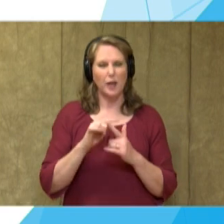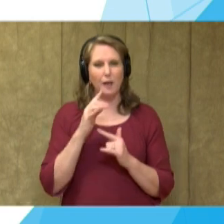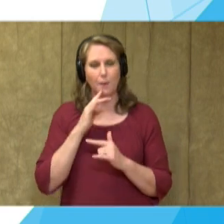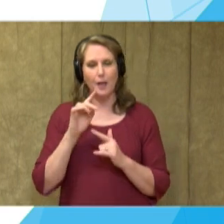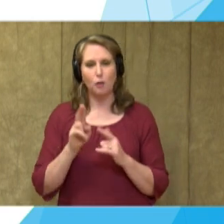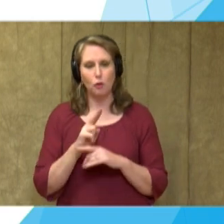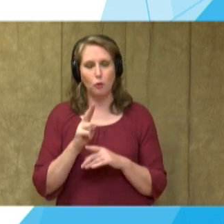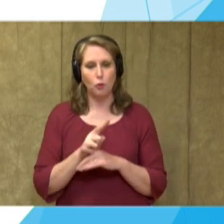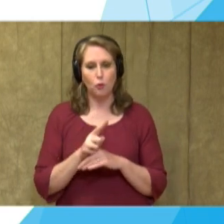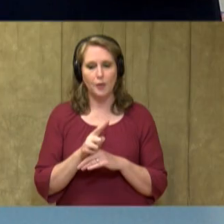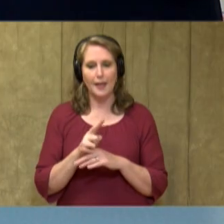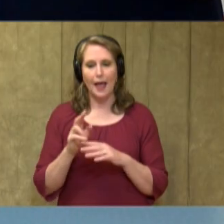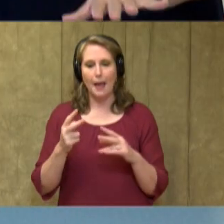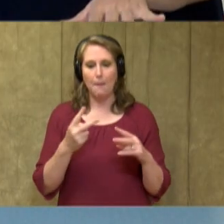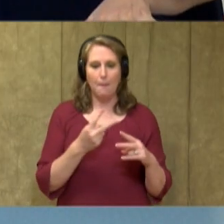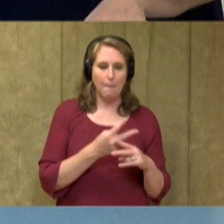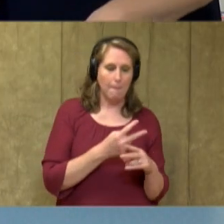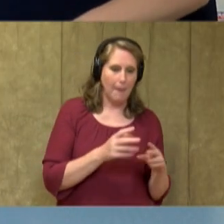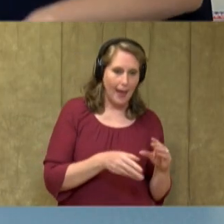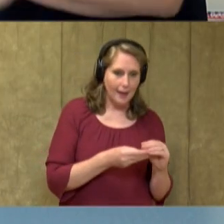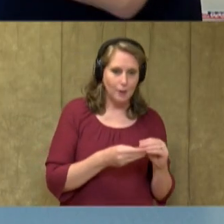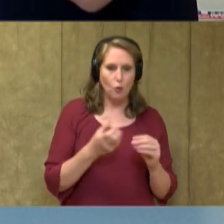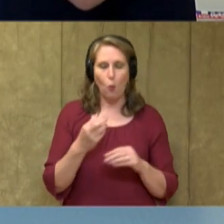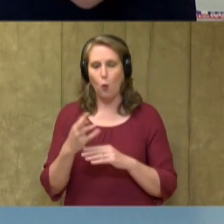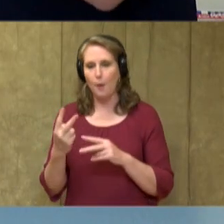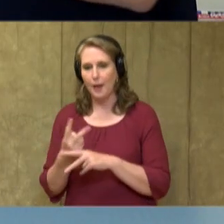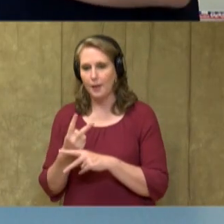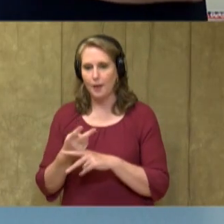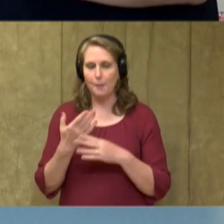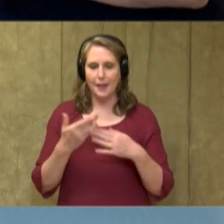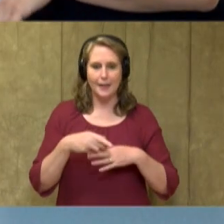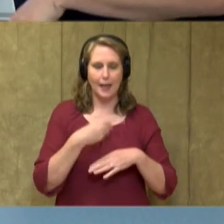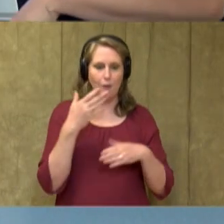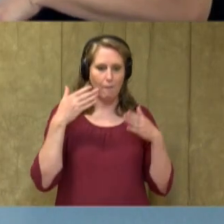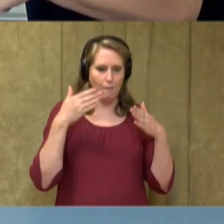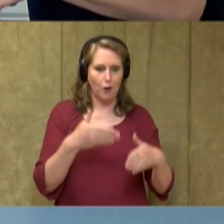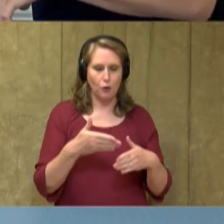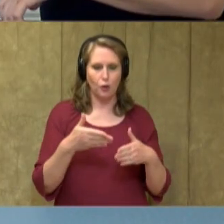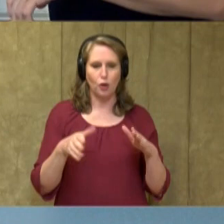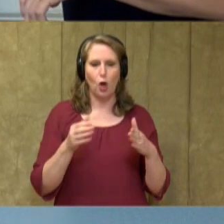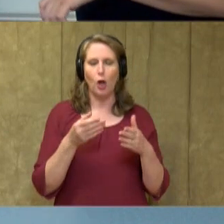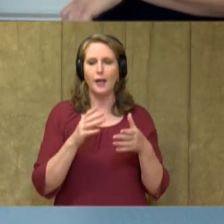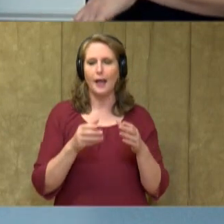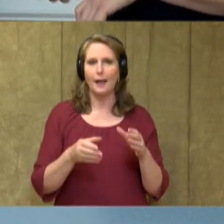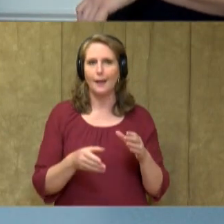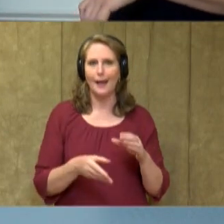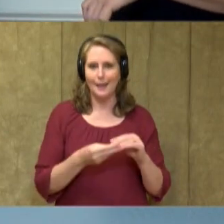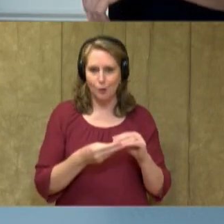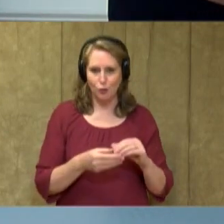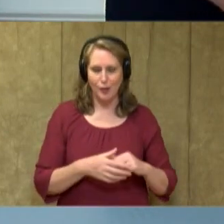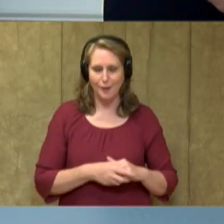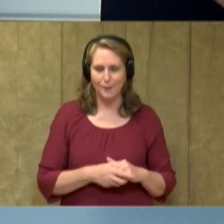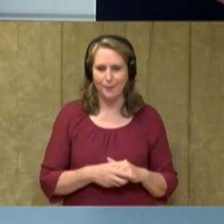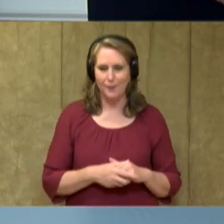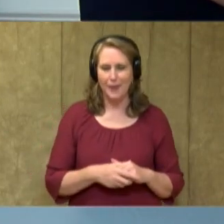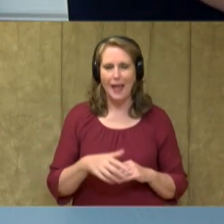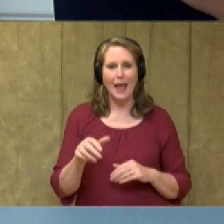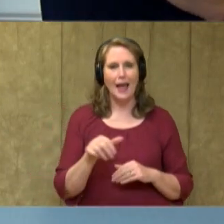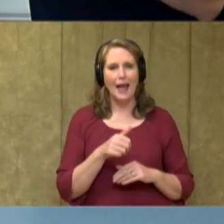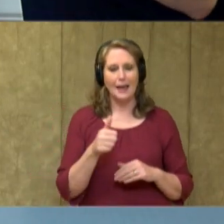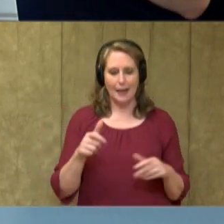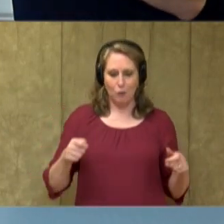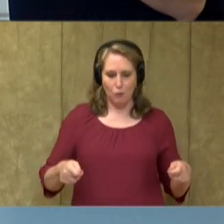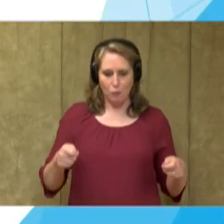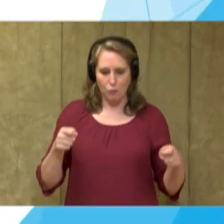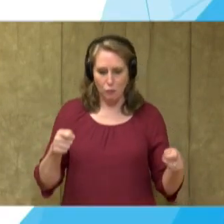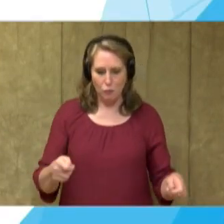you can do repeated addition or multiplication, but today we're going to focus on that repeated addition. Here's another tray